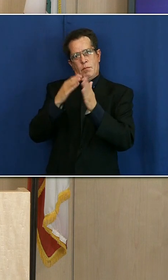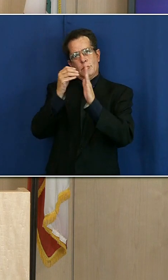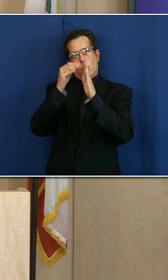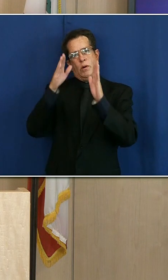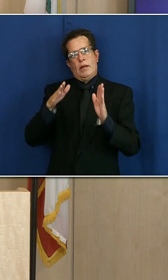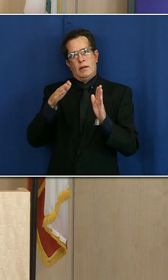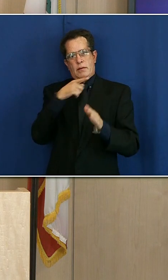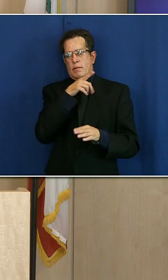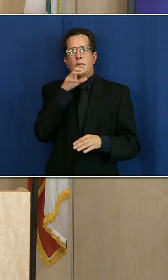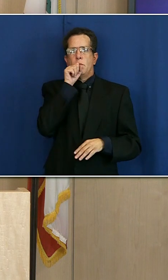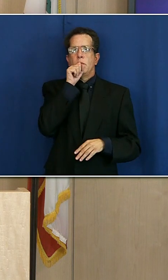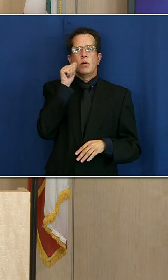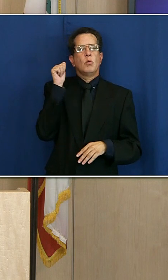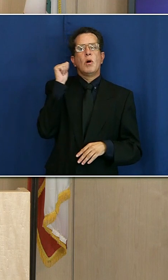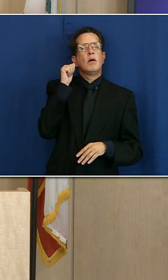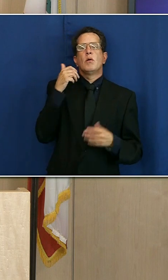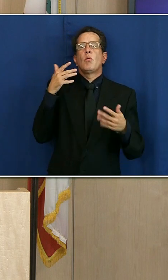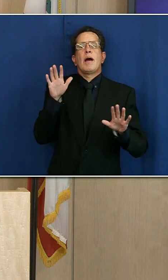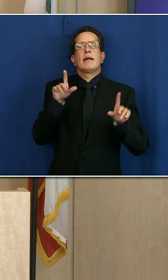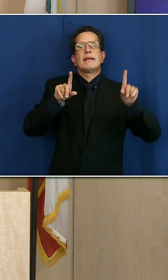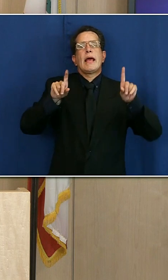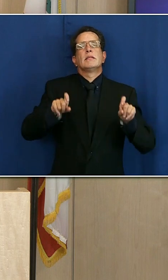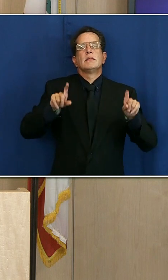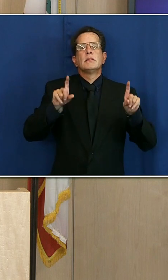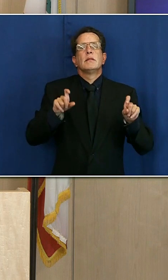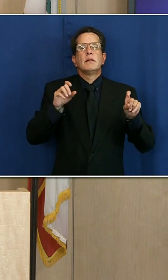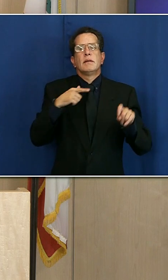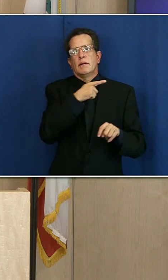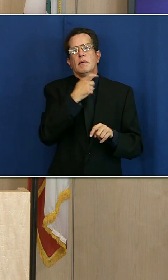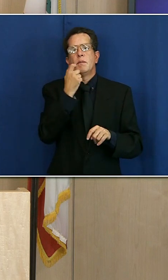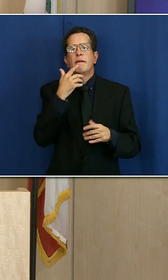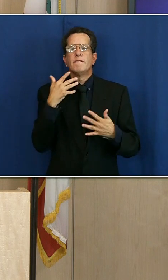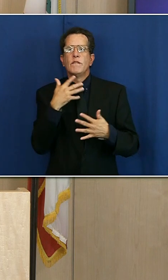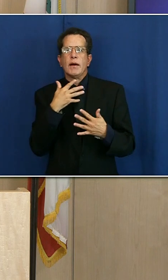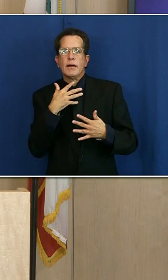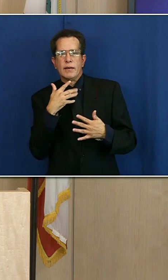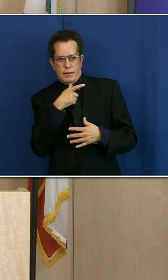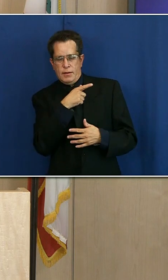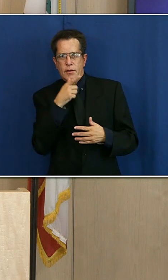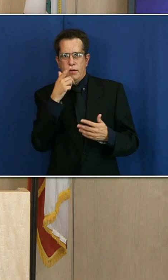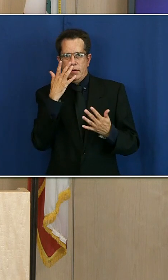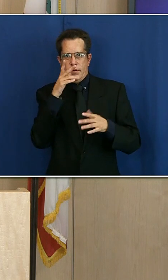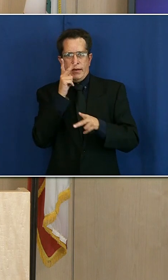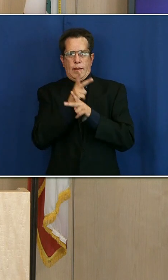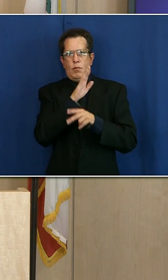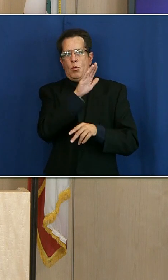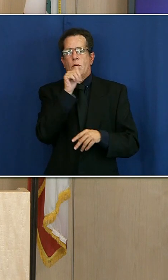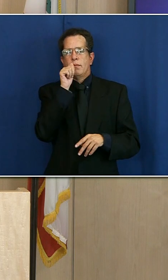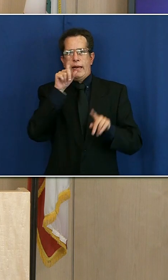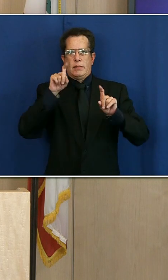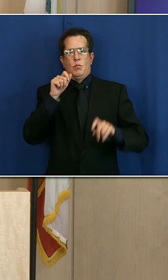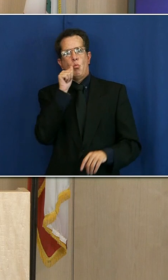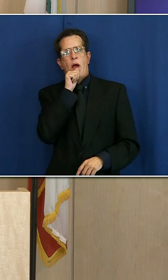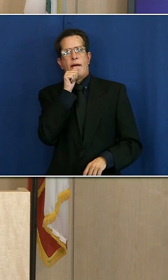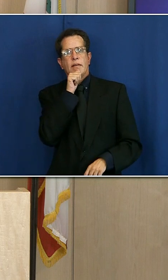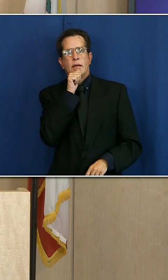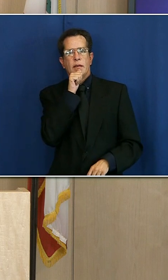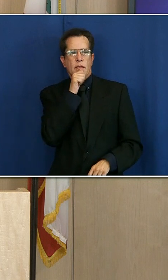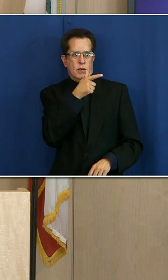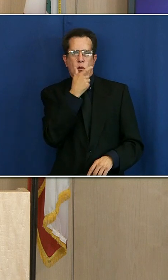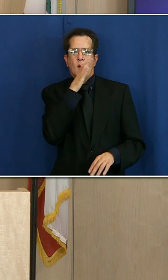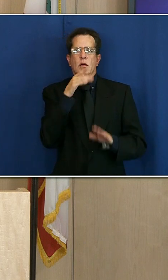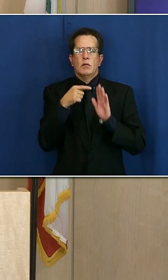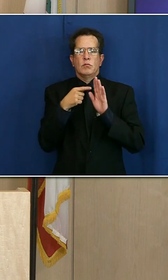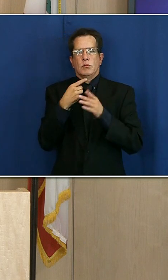were choosing not to get tested at our student health services because they were wanting to keep their test private because of how we're sharing information